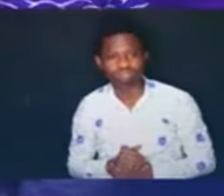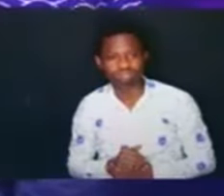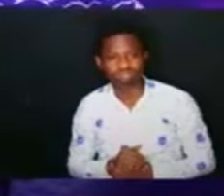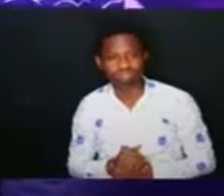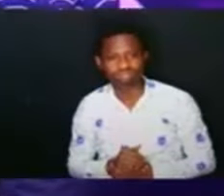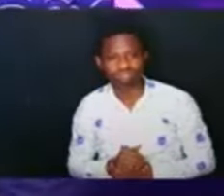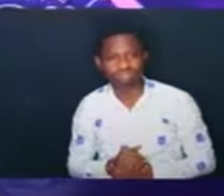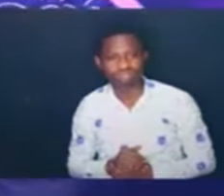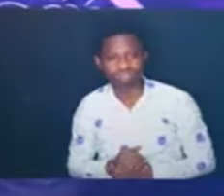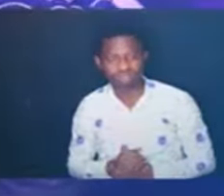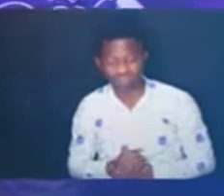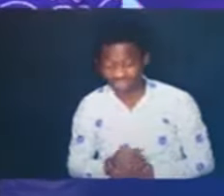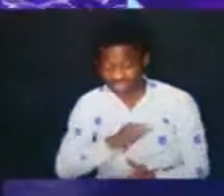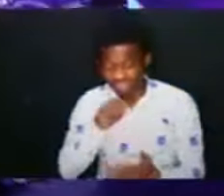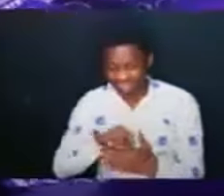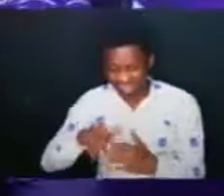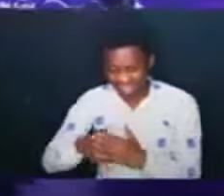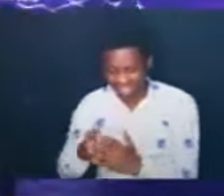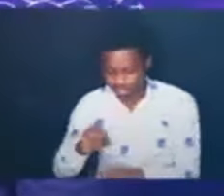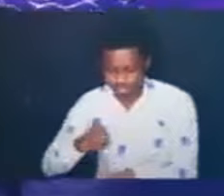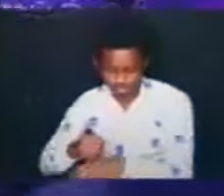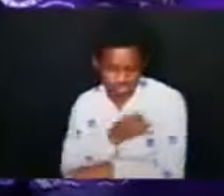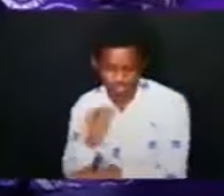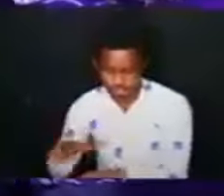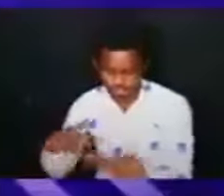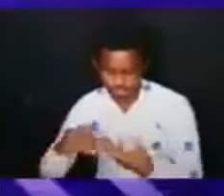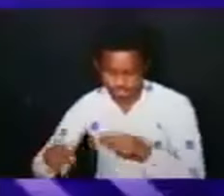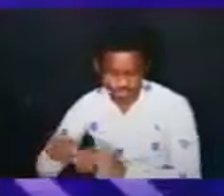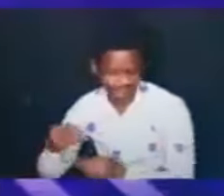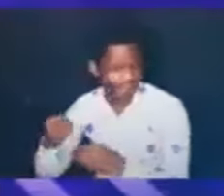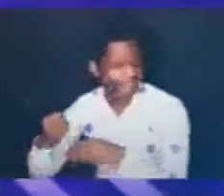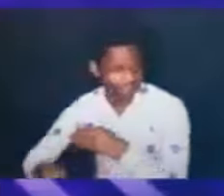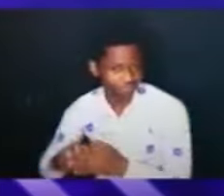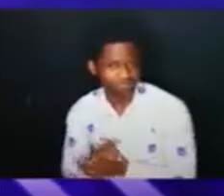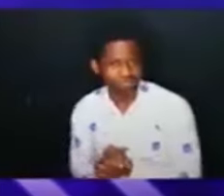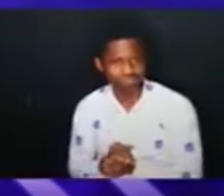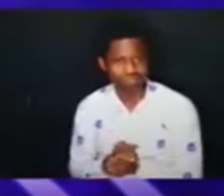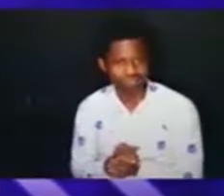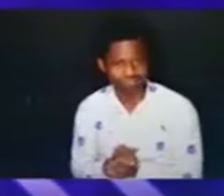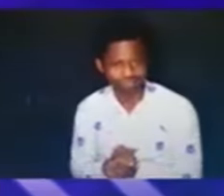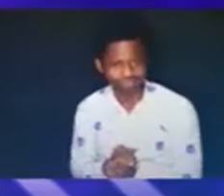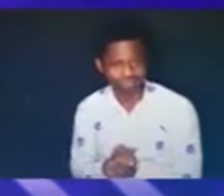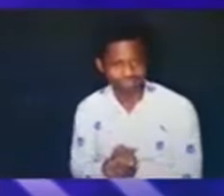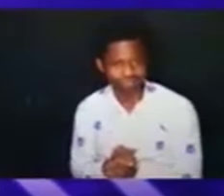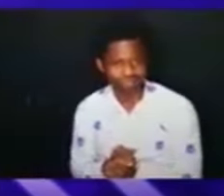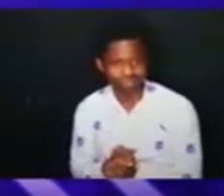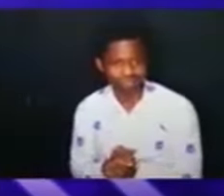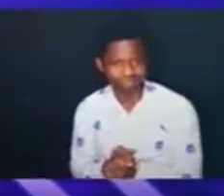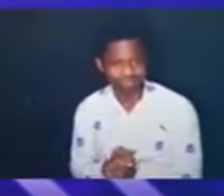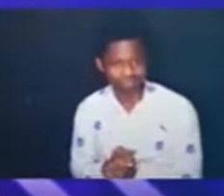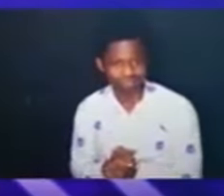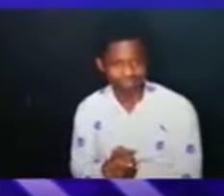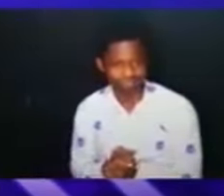how Joseph's story concluded. Adofunum say ana Joseph nsem no ewiye. But I've decided to jump to the conclusion talking about